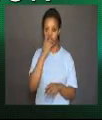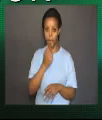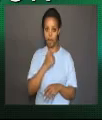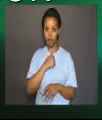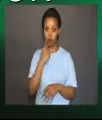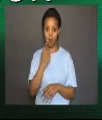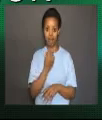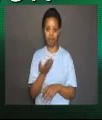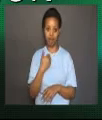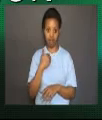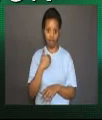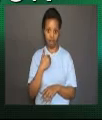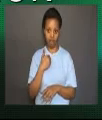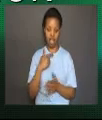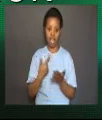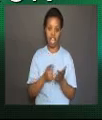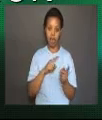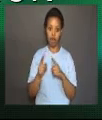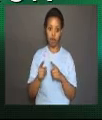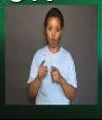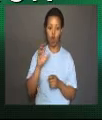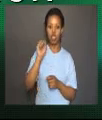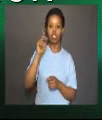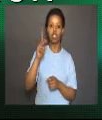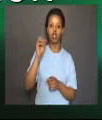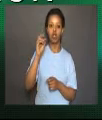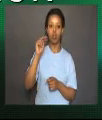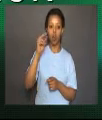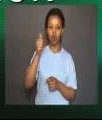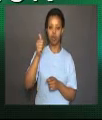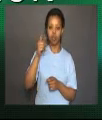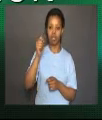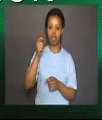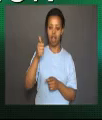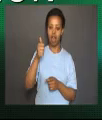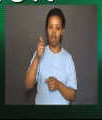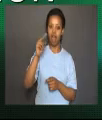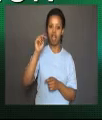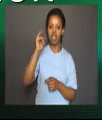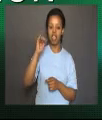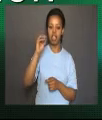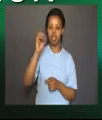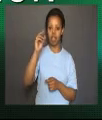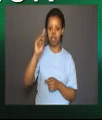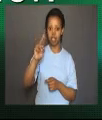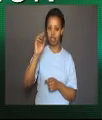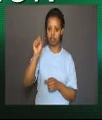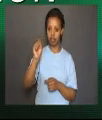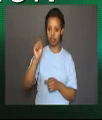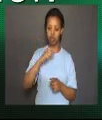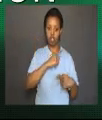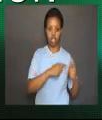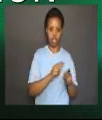generation. This idea suggests that non-living